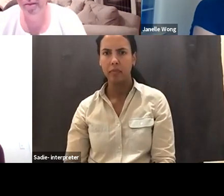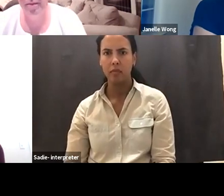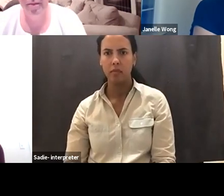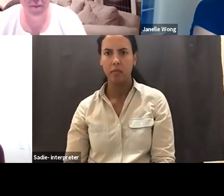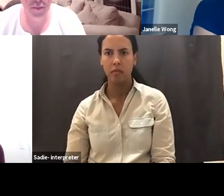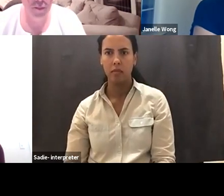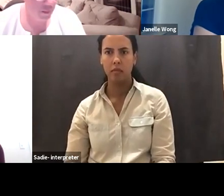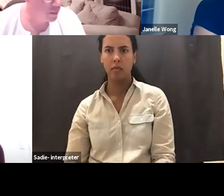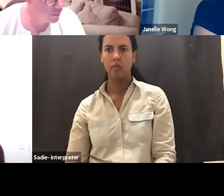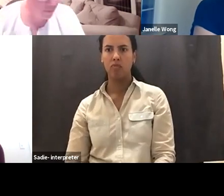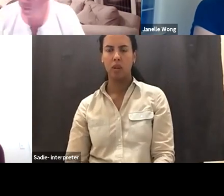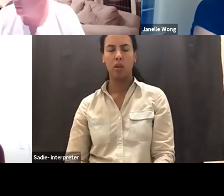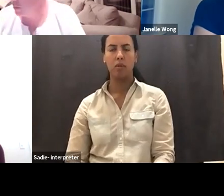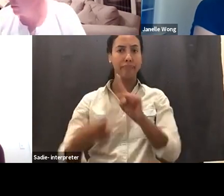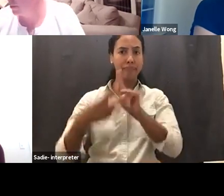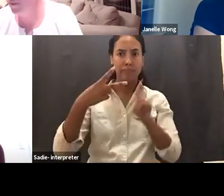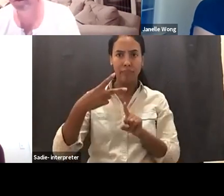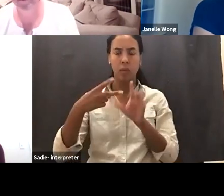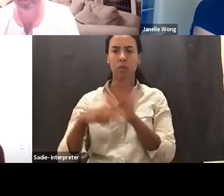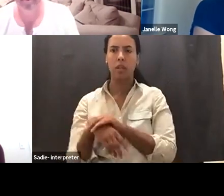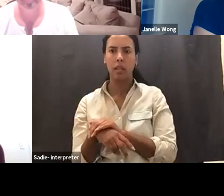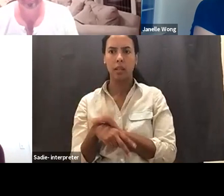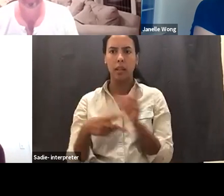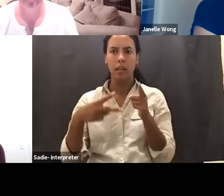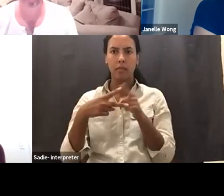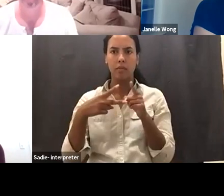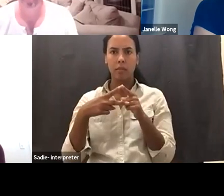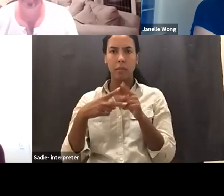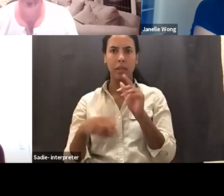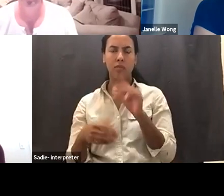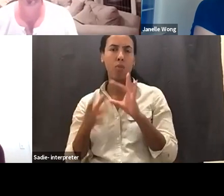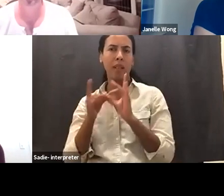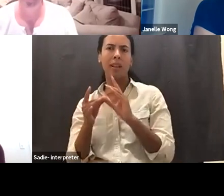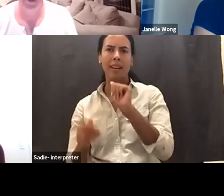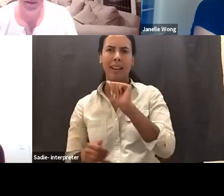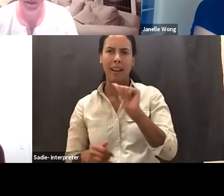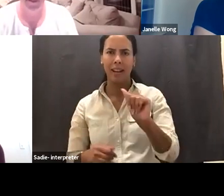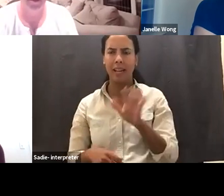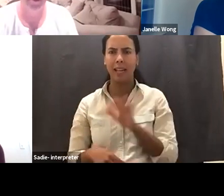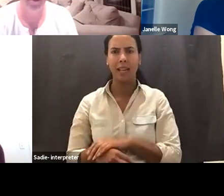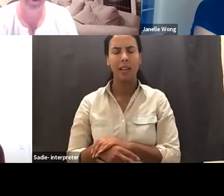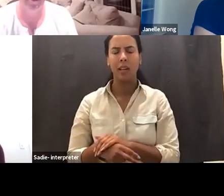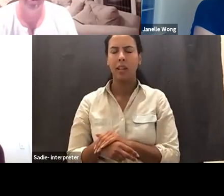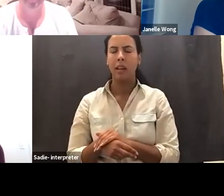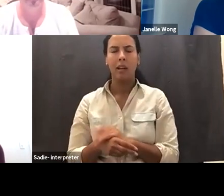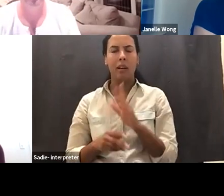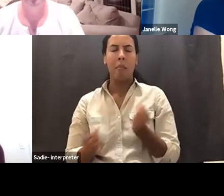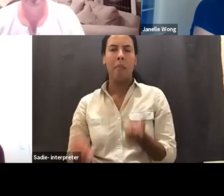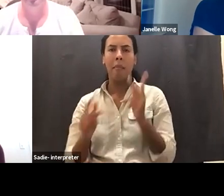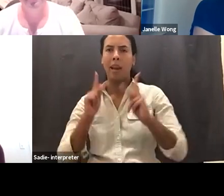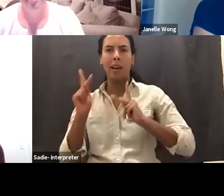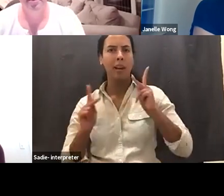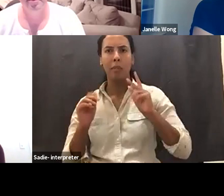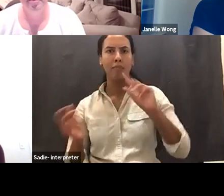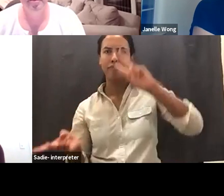two directions here. The first is around the question of affirmative action in particular. I think there's just so much misinformation about it. So the